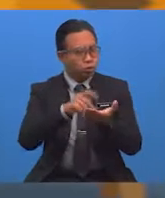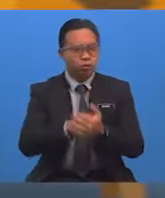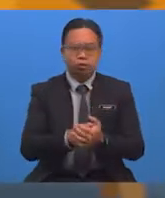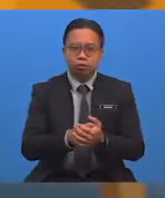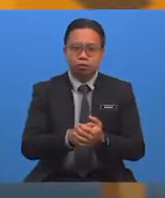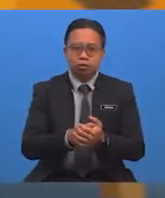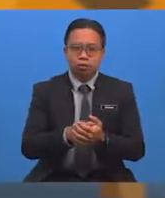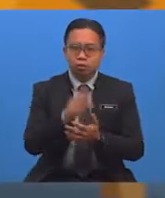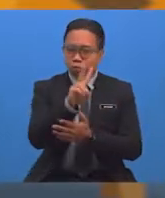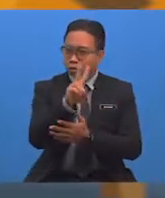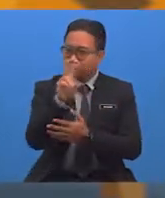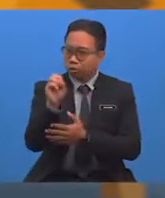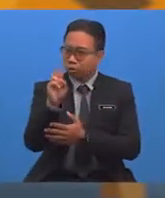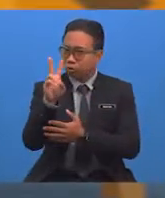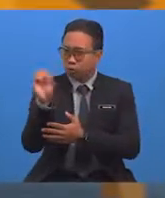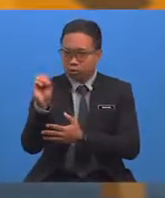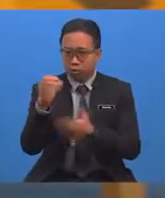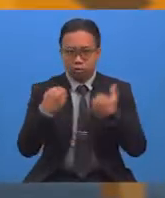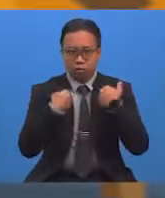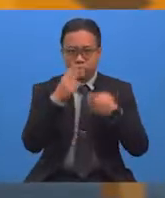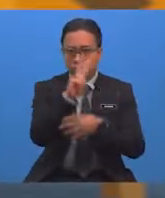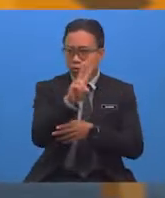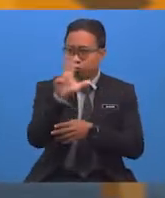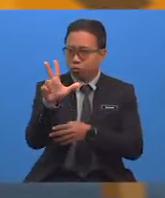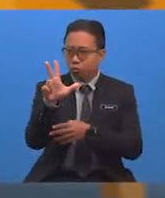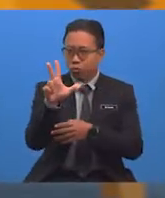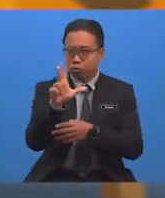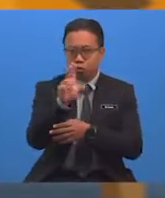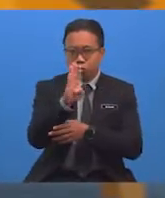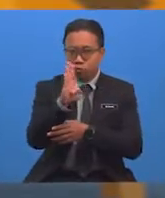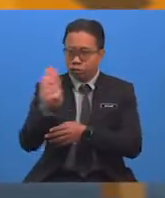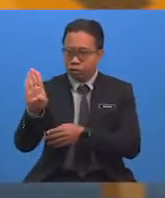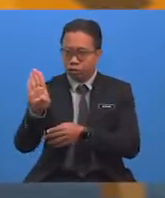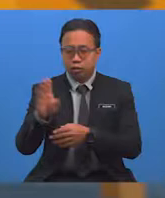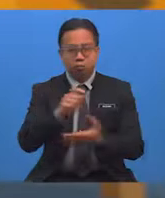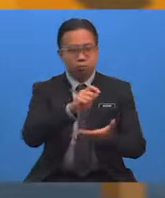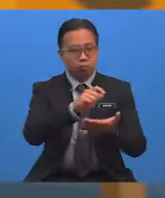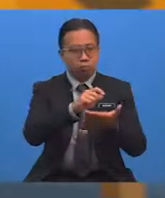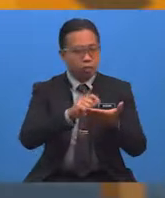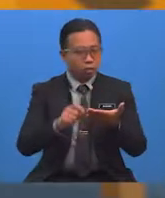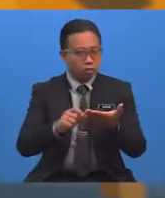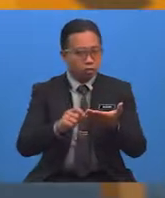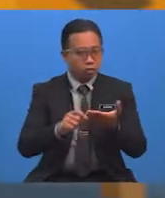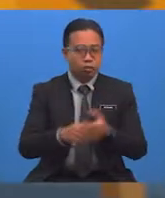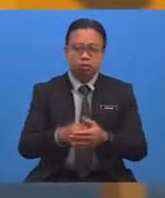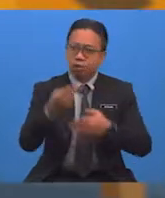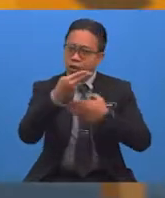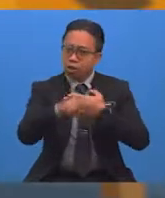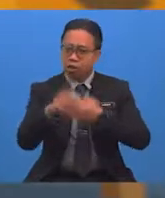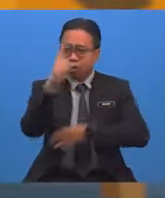2020 alone, there have been 23 billion text messages sent out each